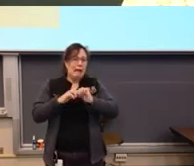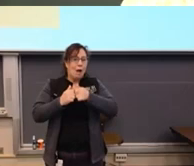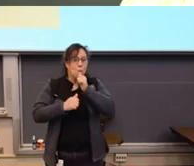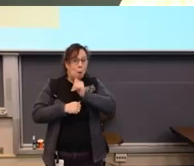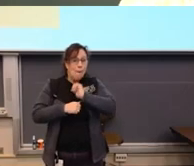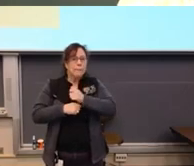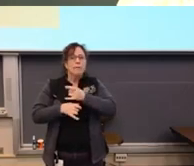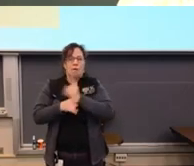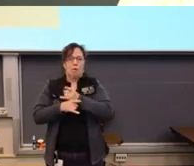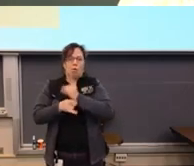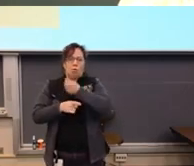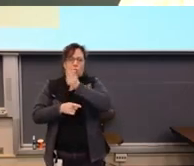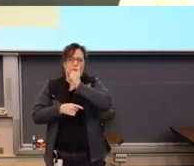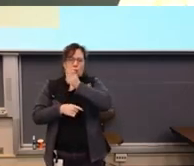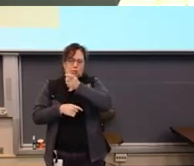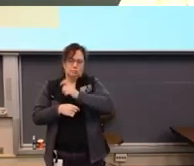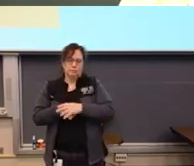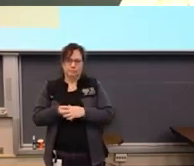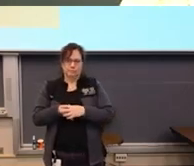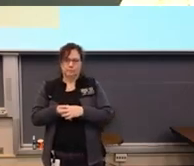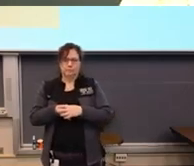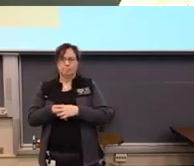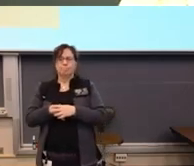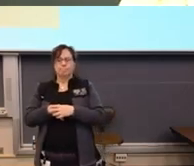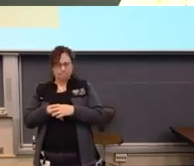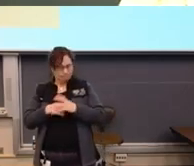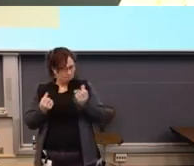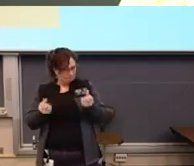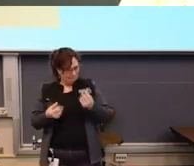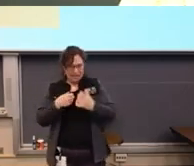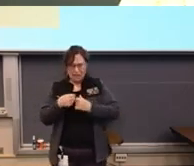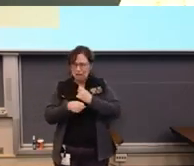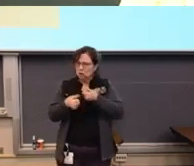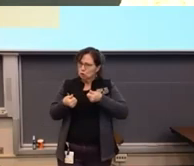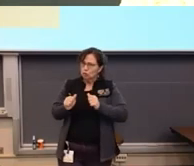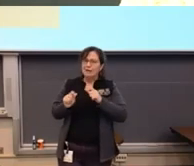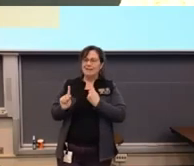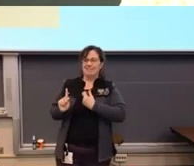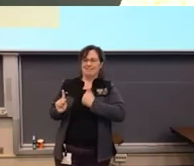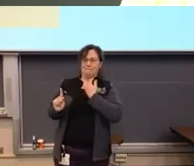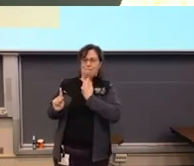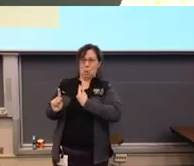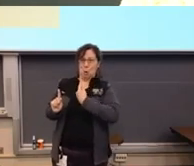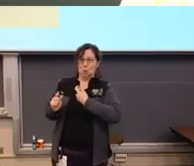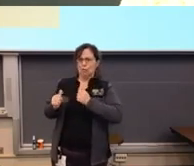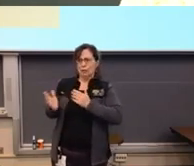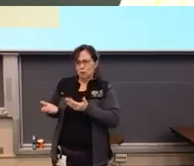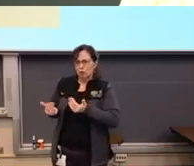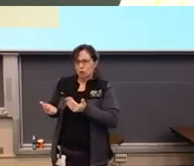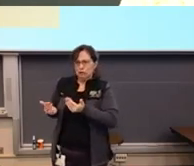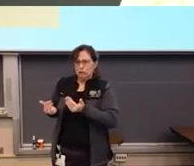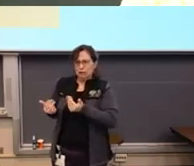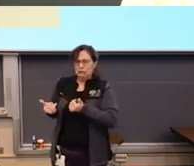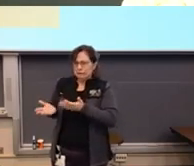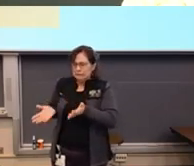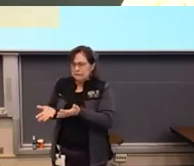he coped. That was his coping mechanism. Despite many years of trying to encourage him